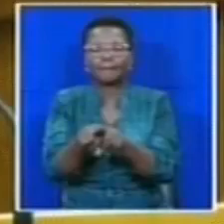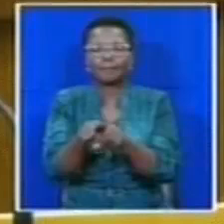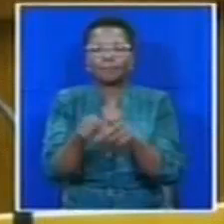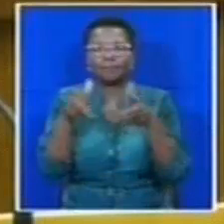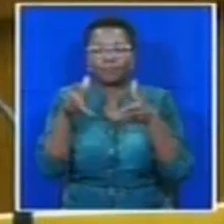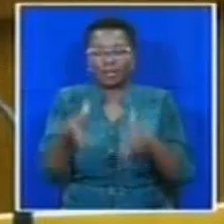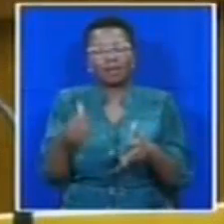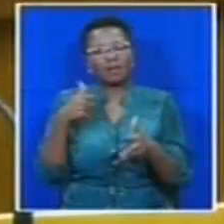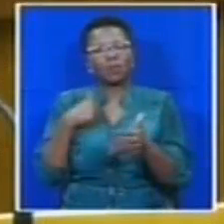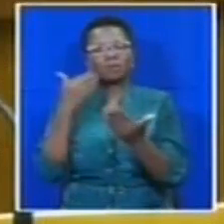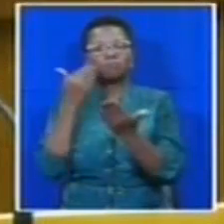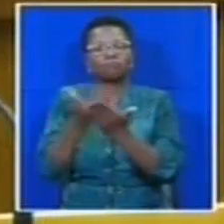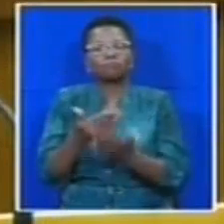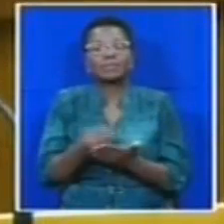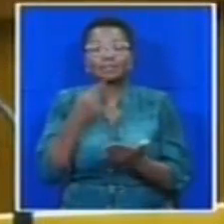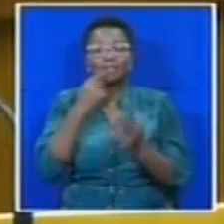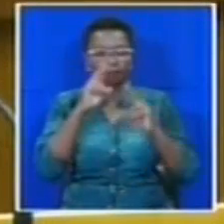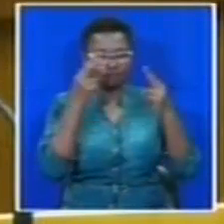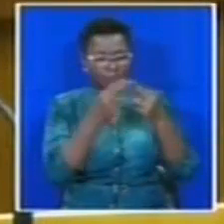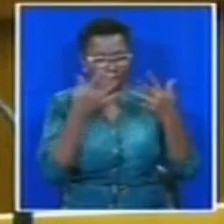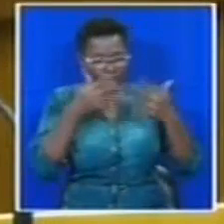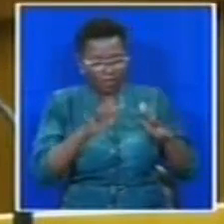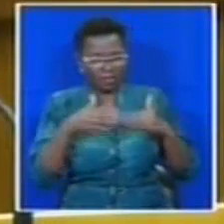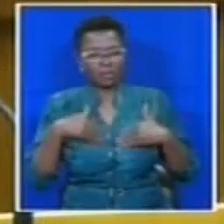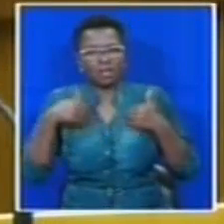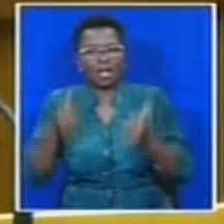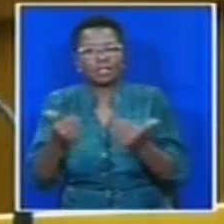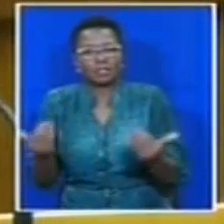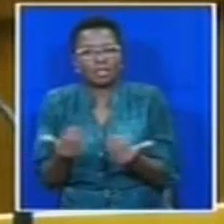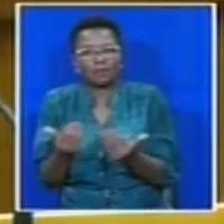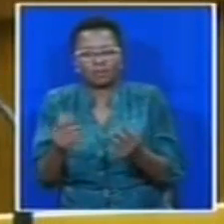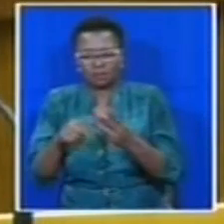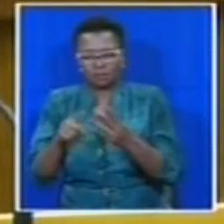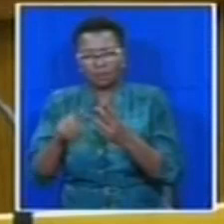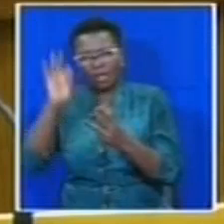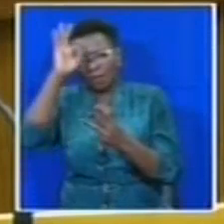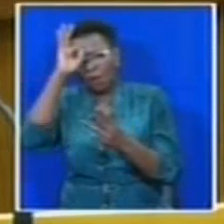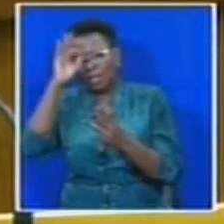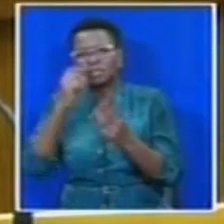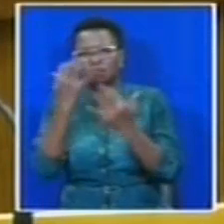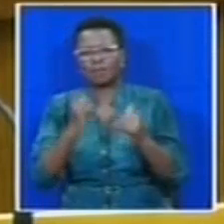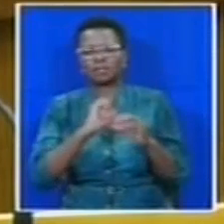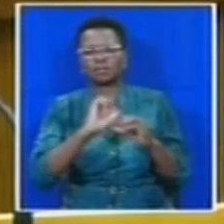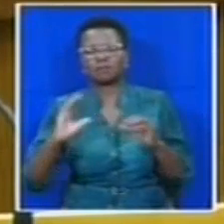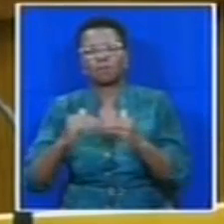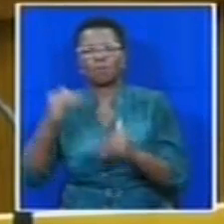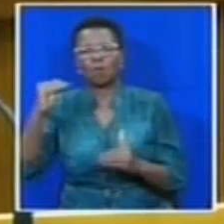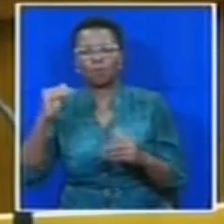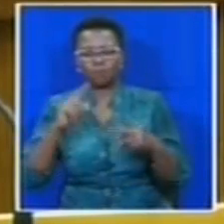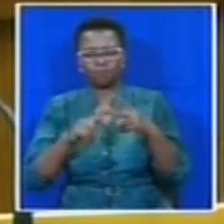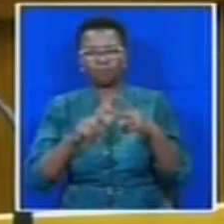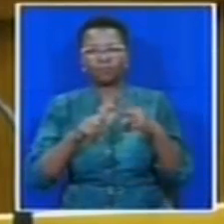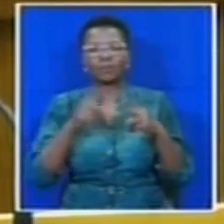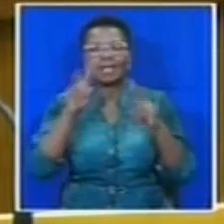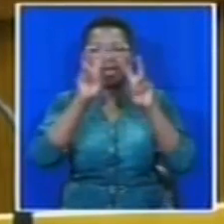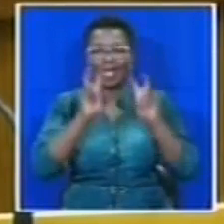are proposed for post-school education, health services, and social protection. Infrastructure investment, mainly in